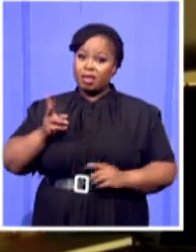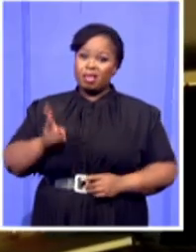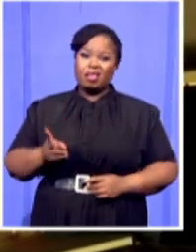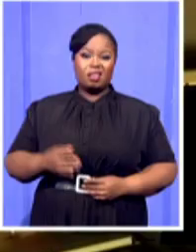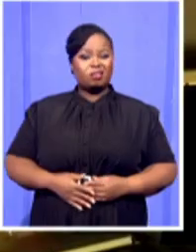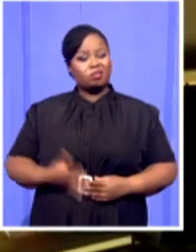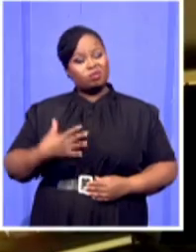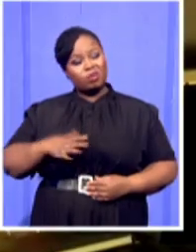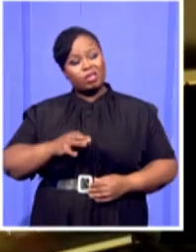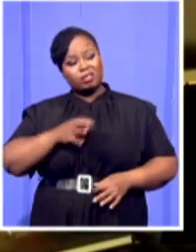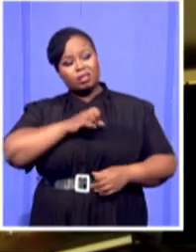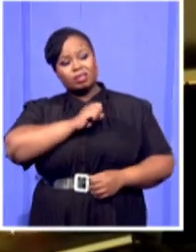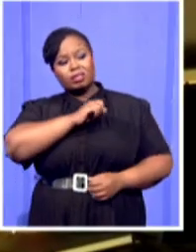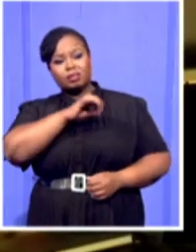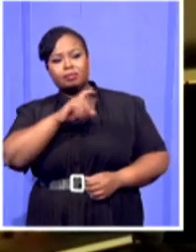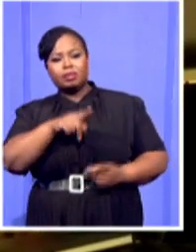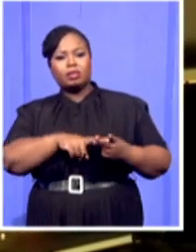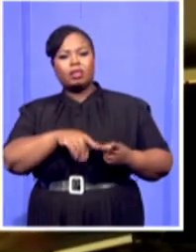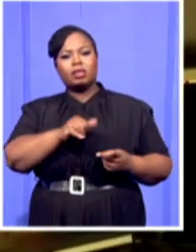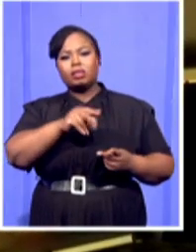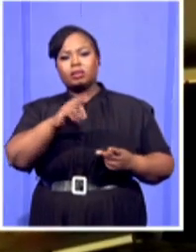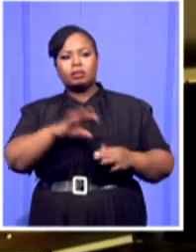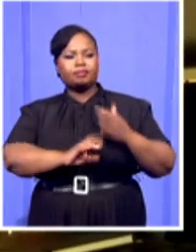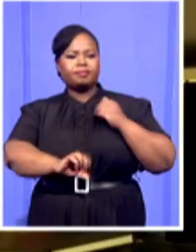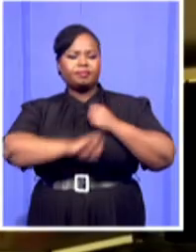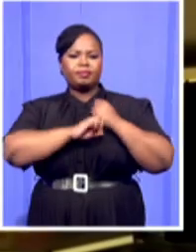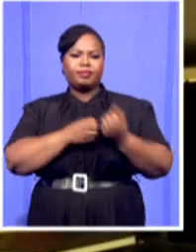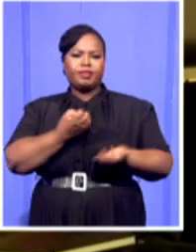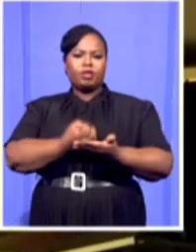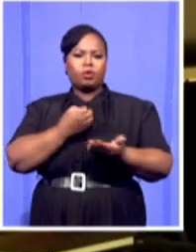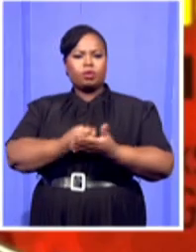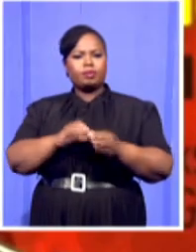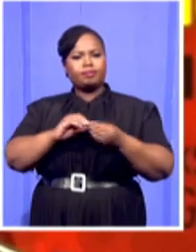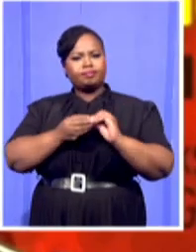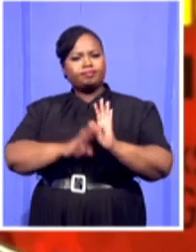support of the party on the economic reconstruction and recovery plan.